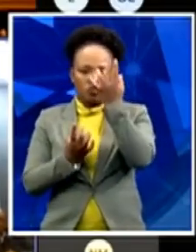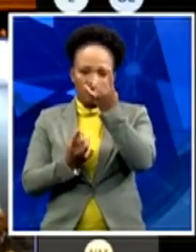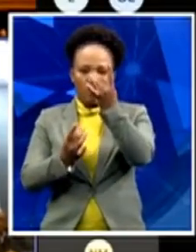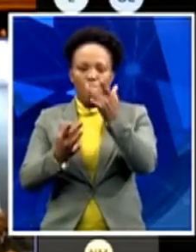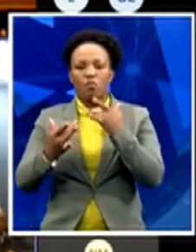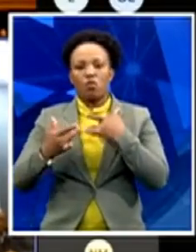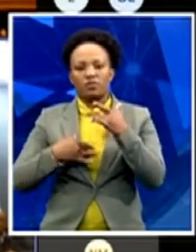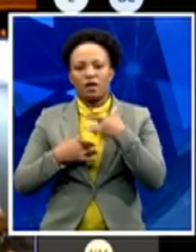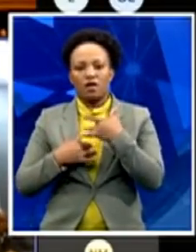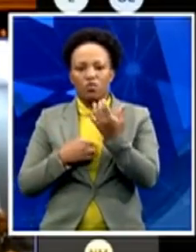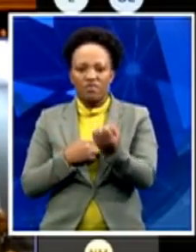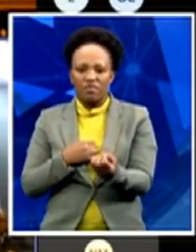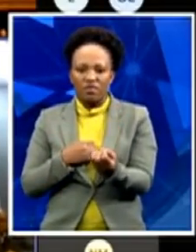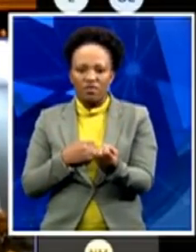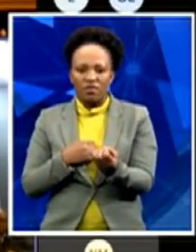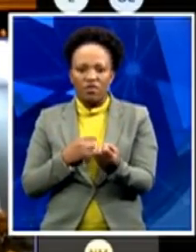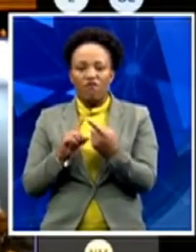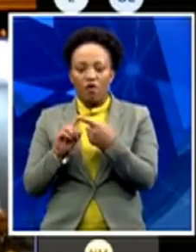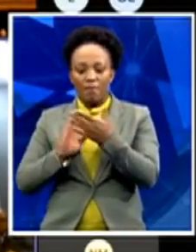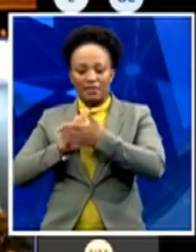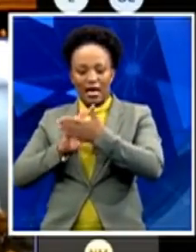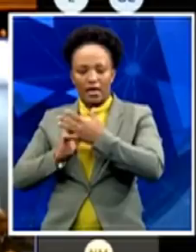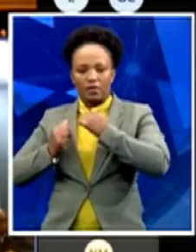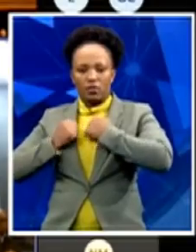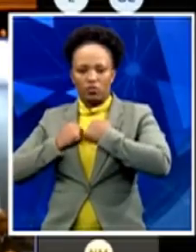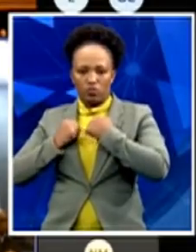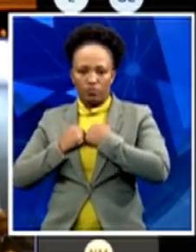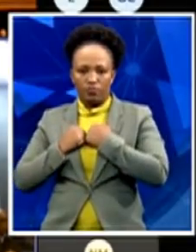part about the